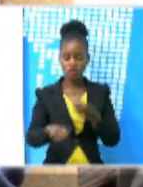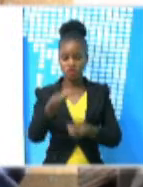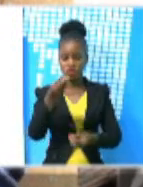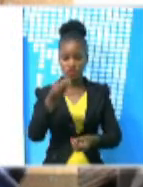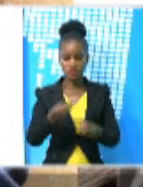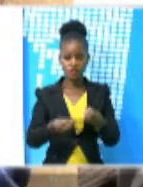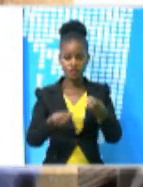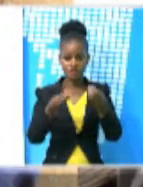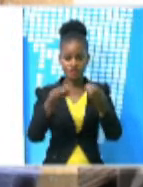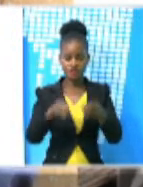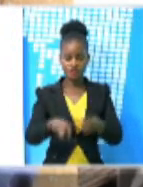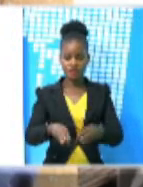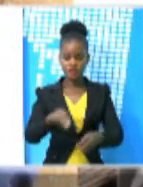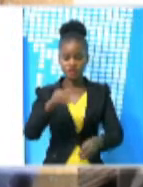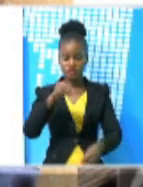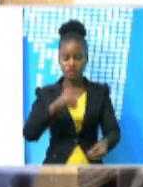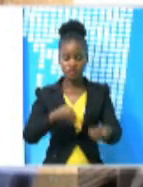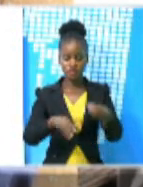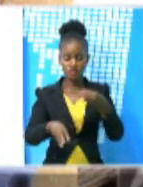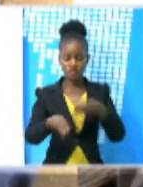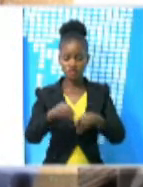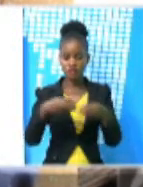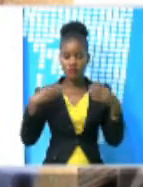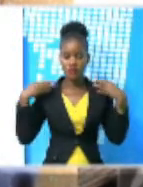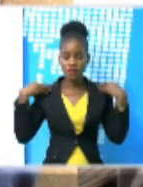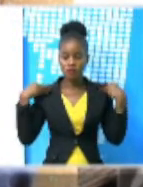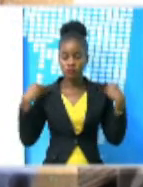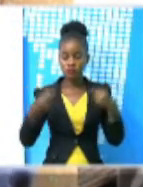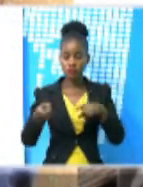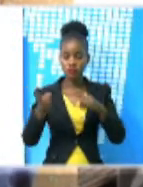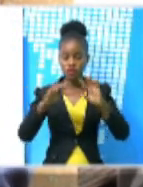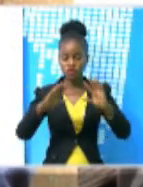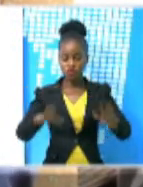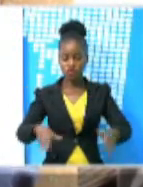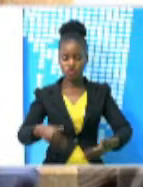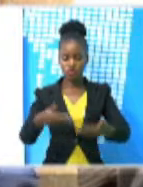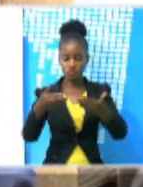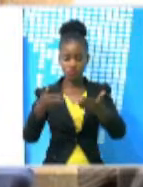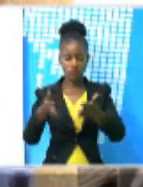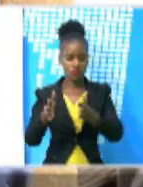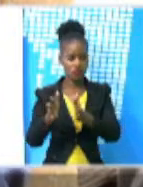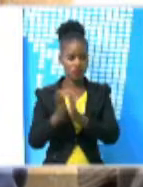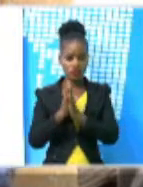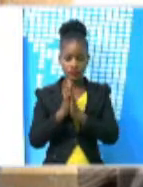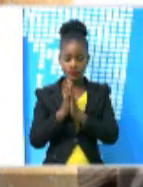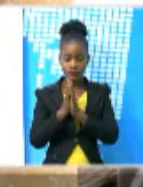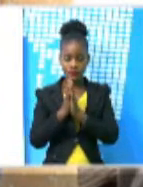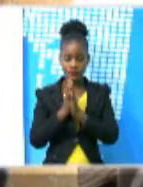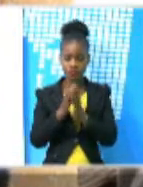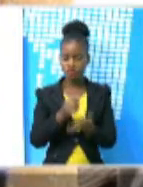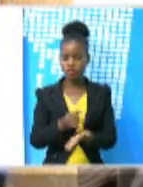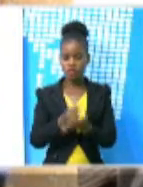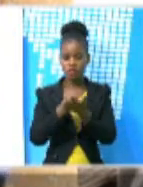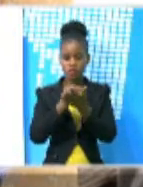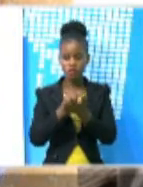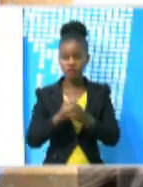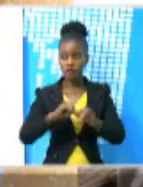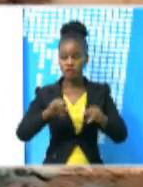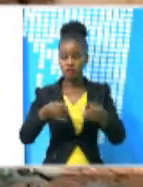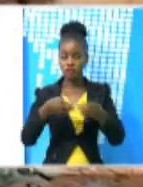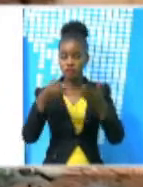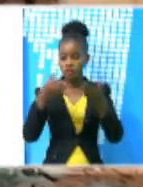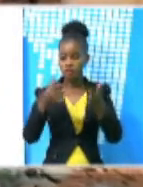yield. So we come in to train them to boost their yield and to help them improve on